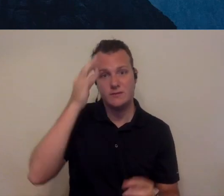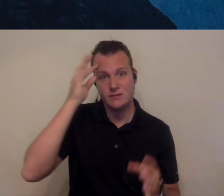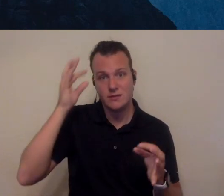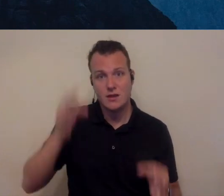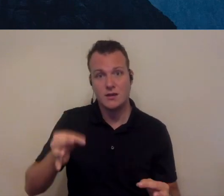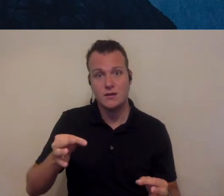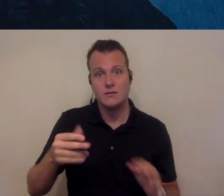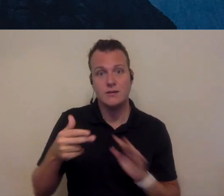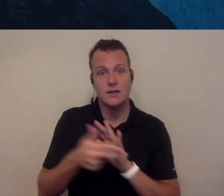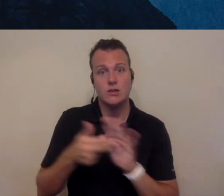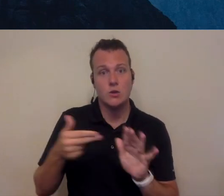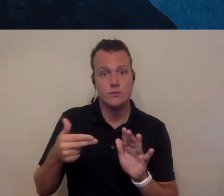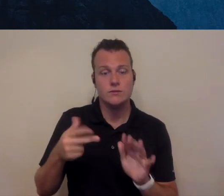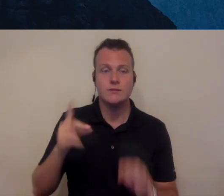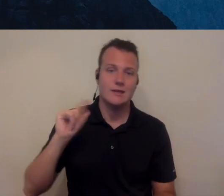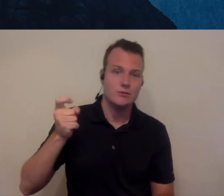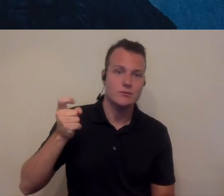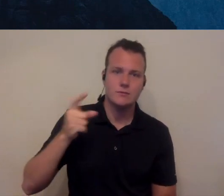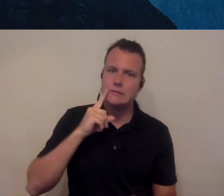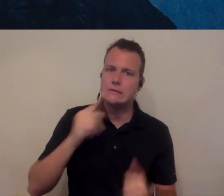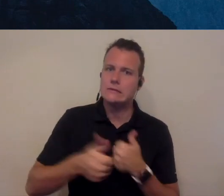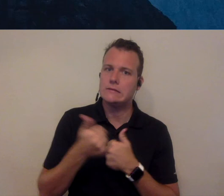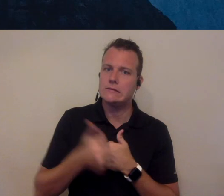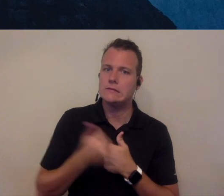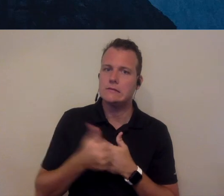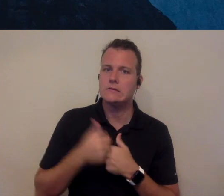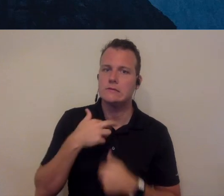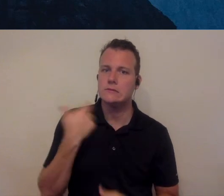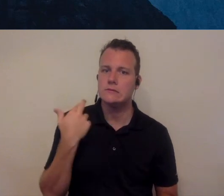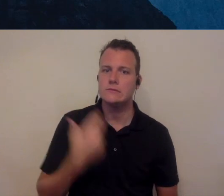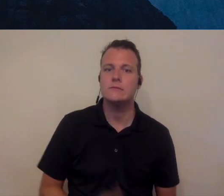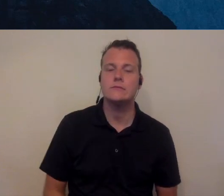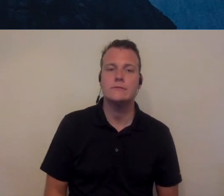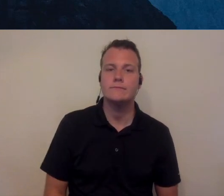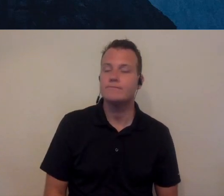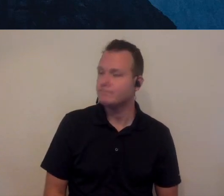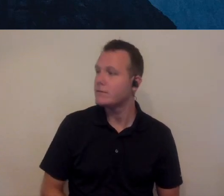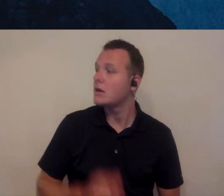But for you to make that diagnosis, that is a dangerous path.